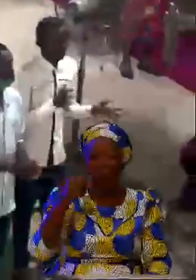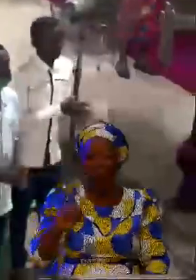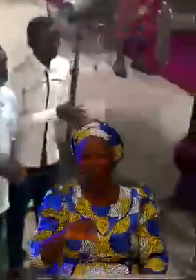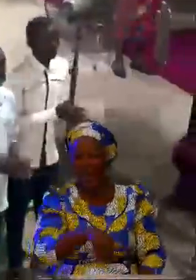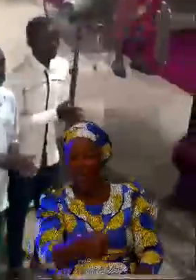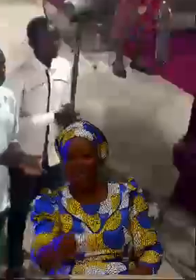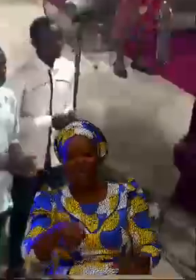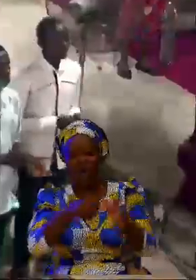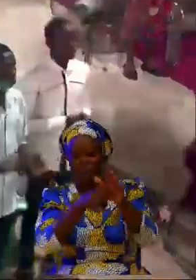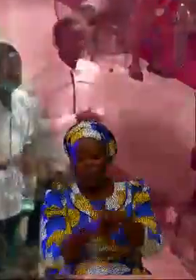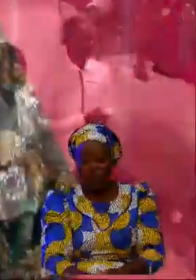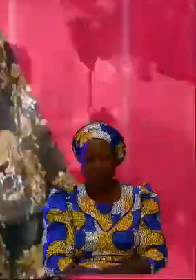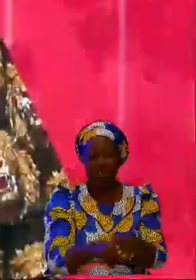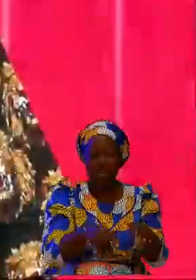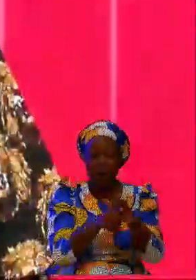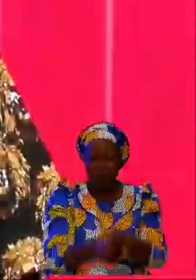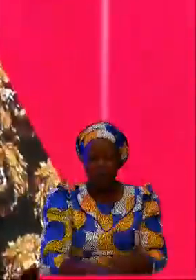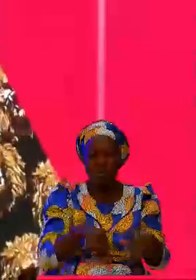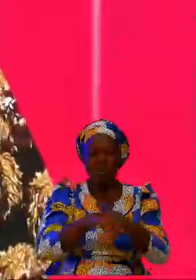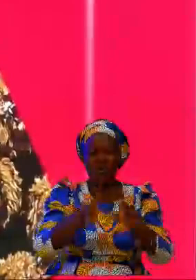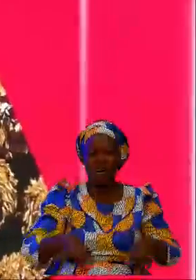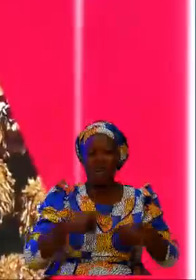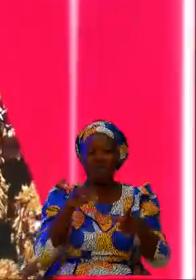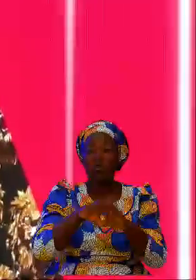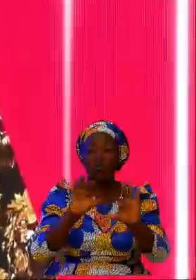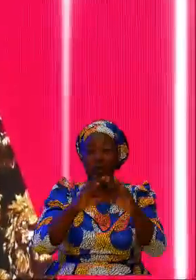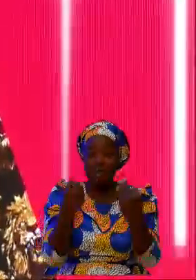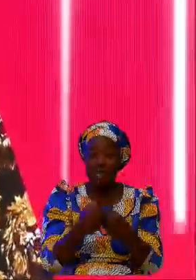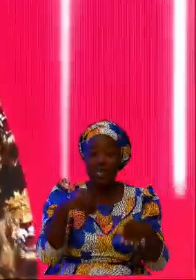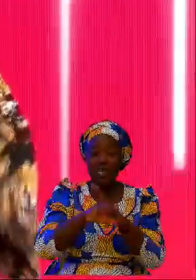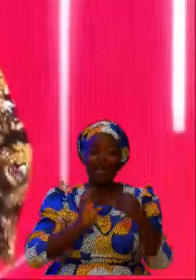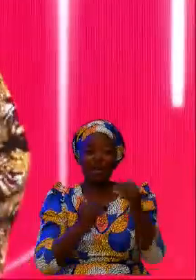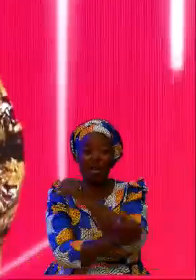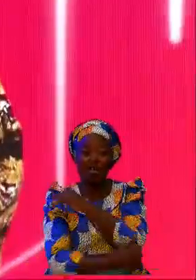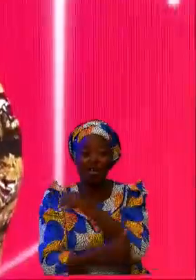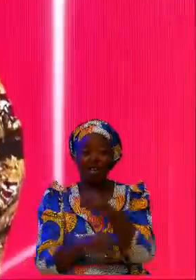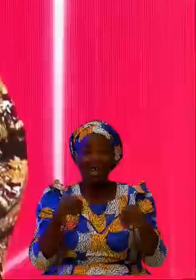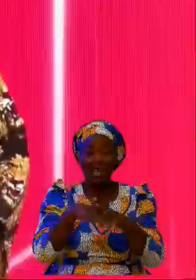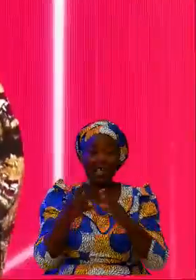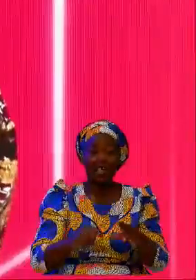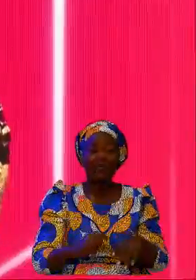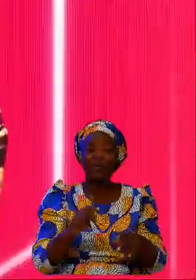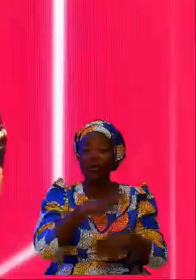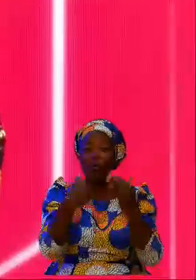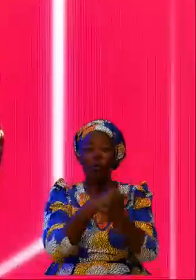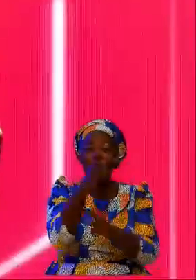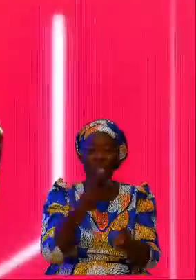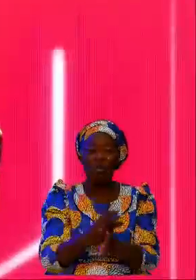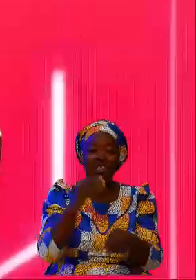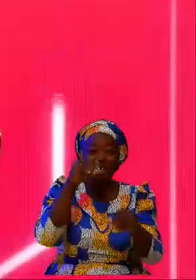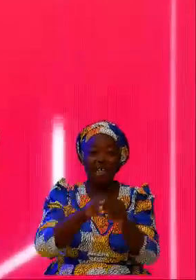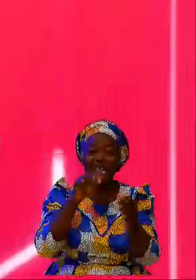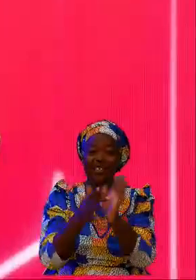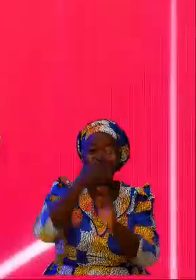no remnant of any oppression in your life, in your family, in